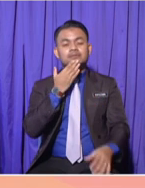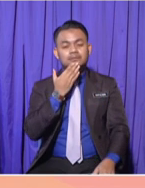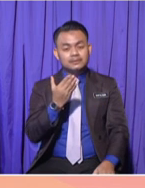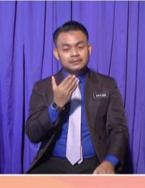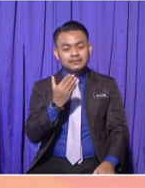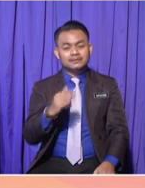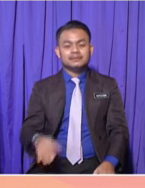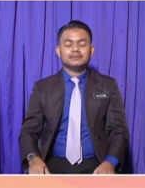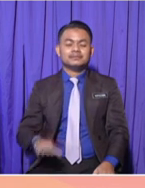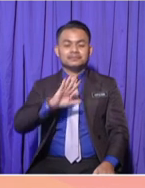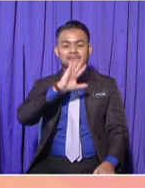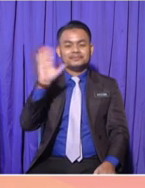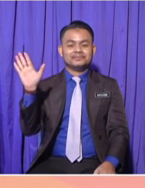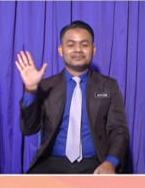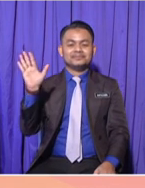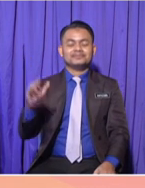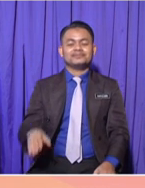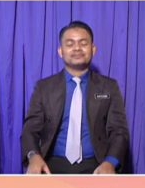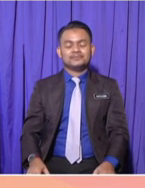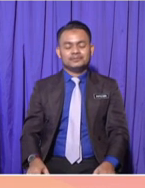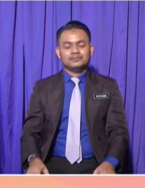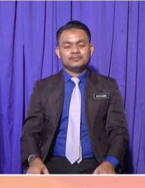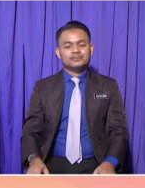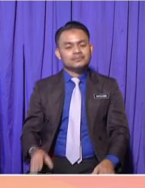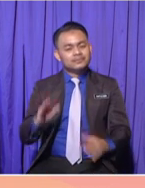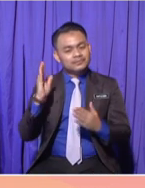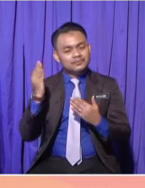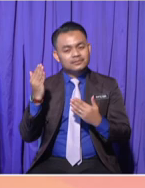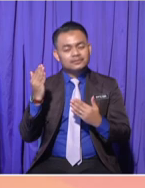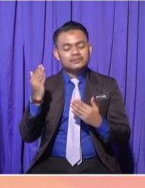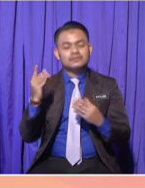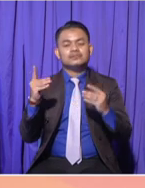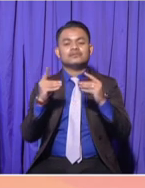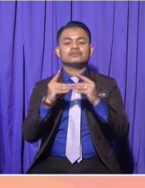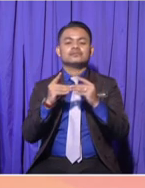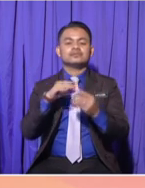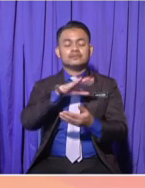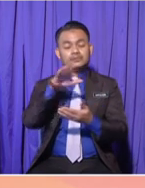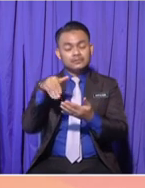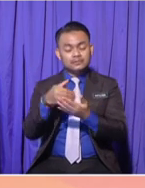Goodbye. Hope to see you again next time.